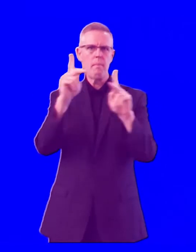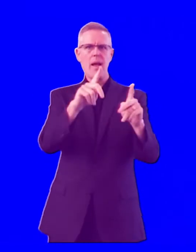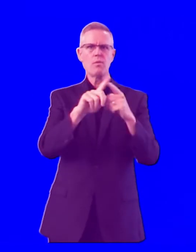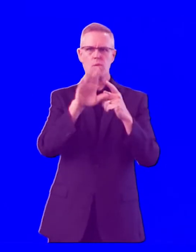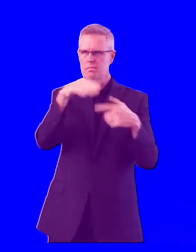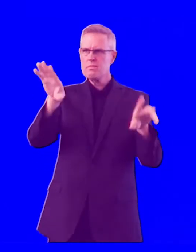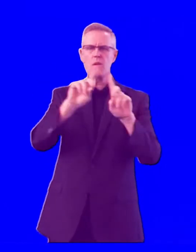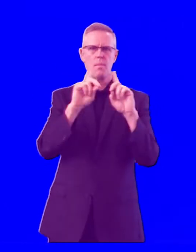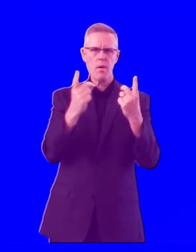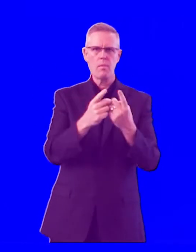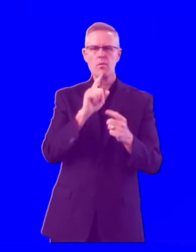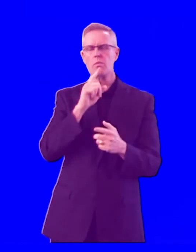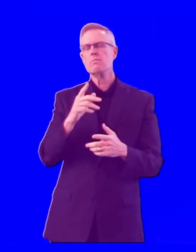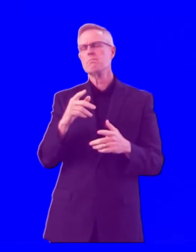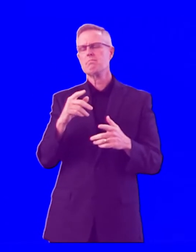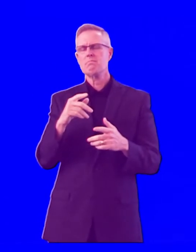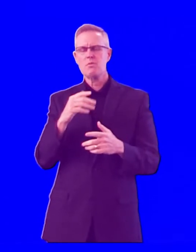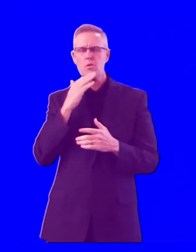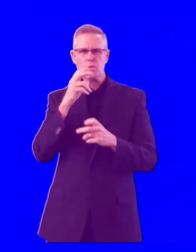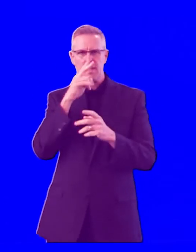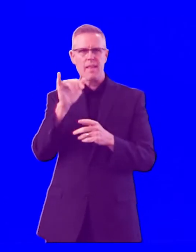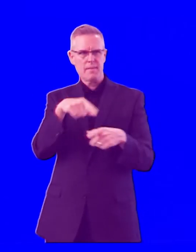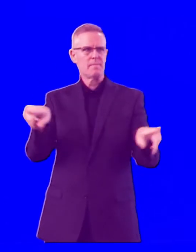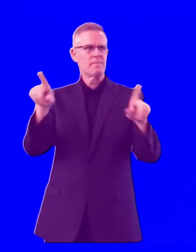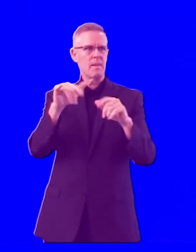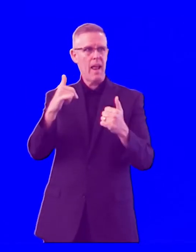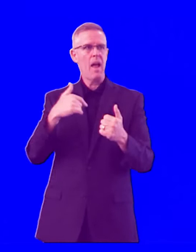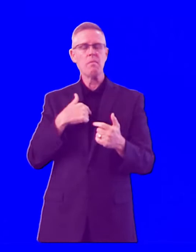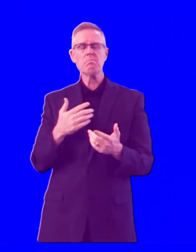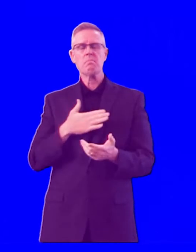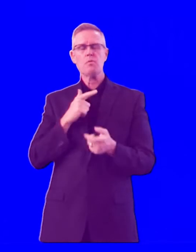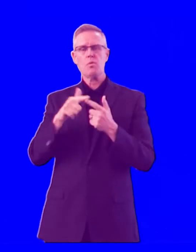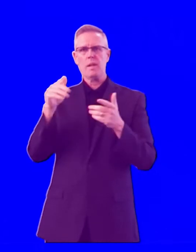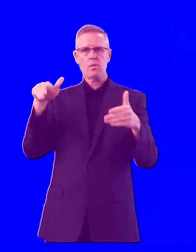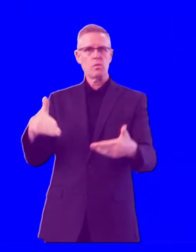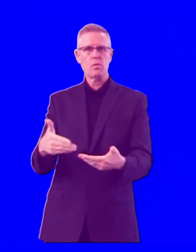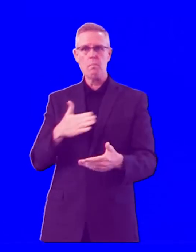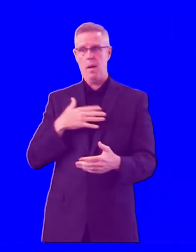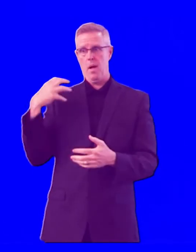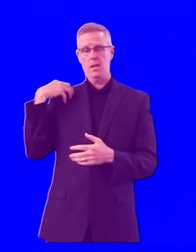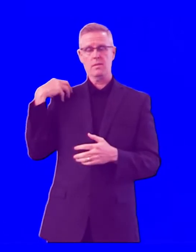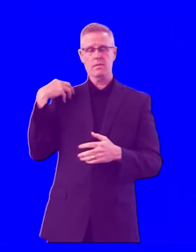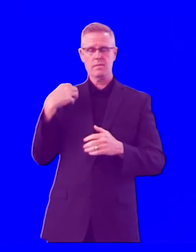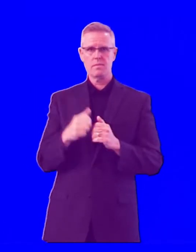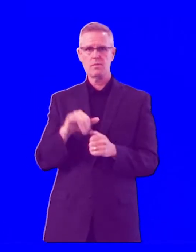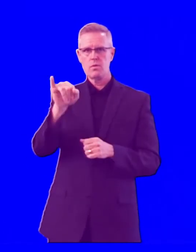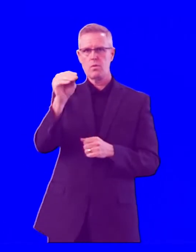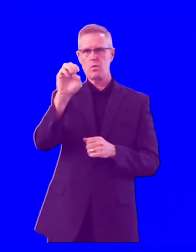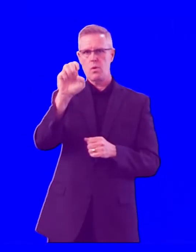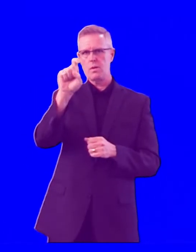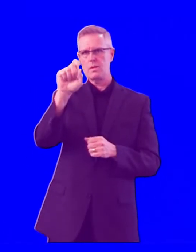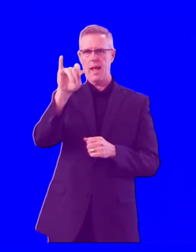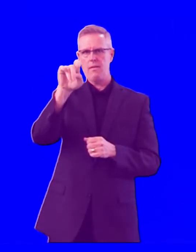their departments, and so I'm really pleased to see that. So now it's my pleasure to introduce to you my boss, Joe Xavier,